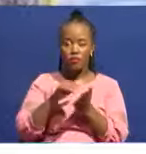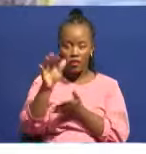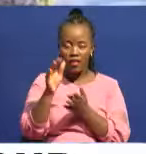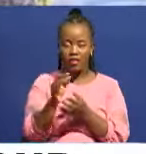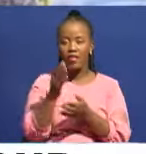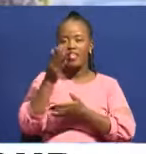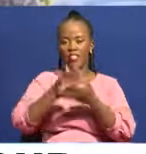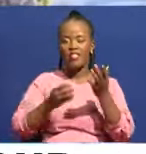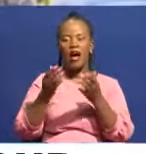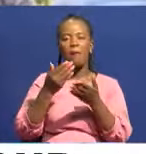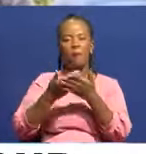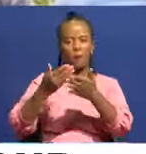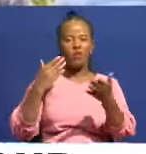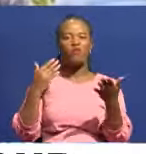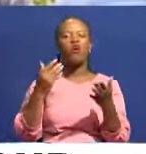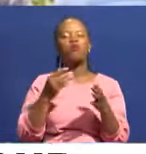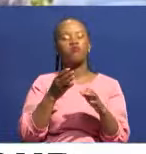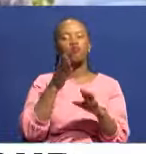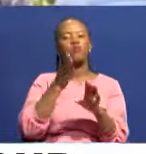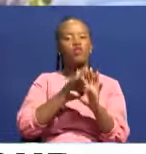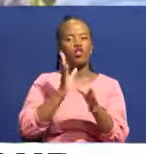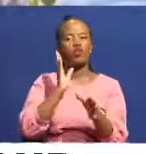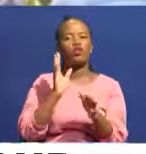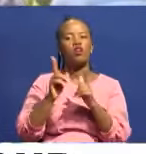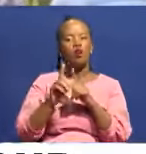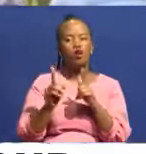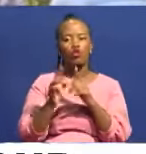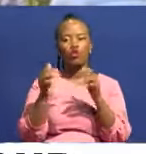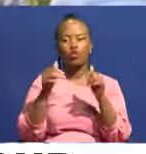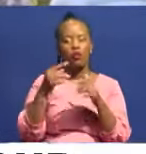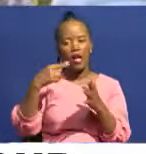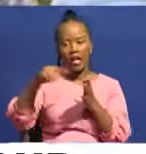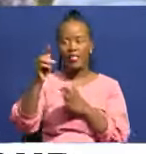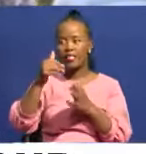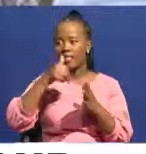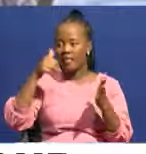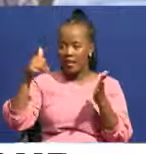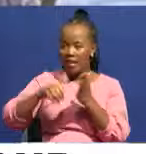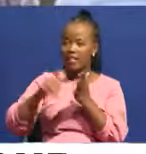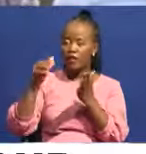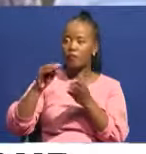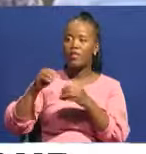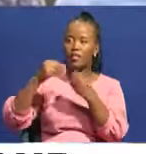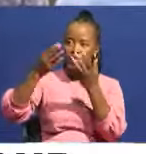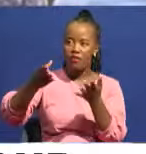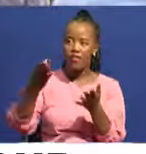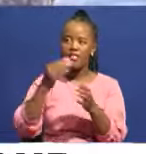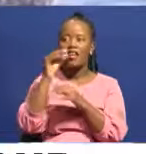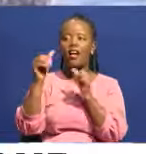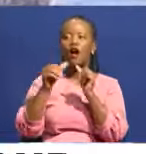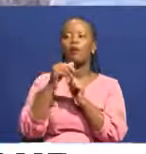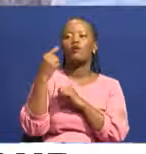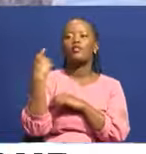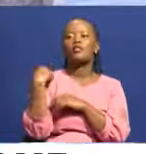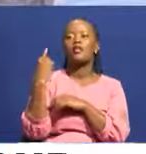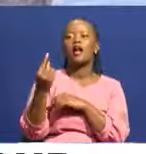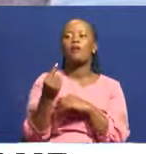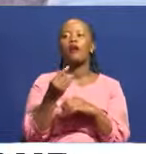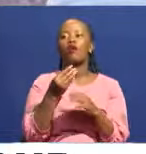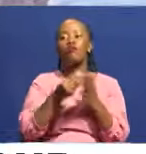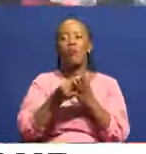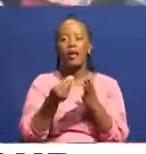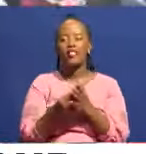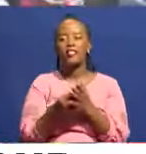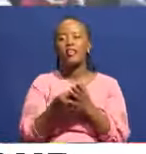to be withdrawn and proper letters issued as to the amount of money the parent is supposed to